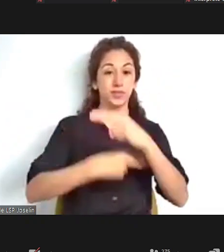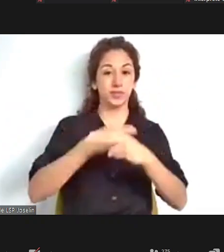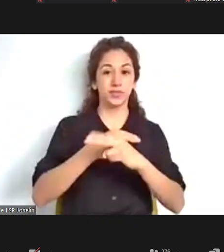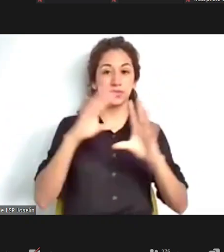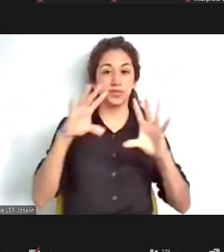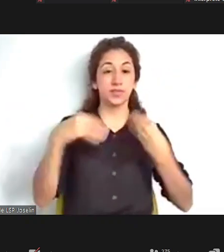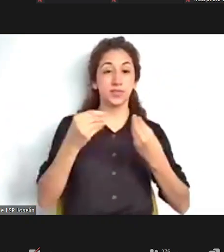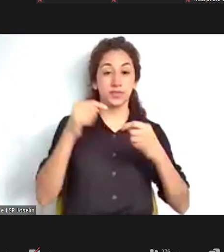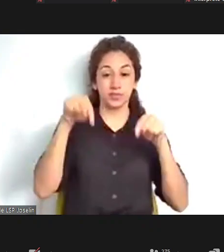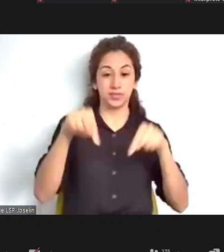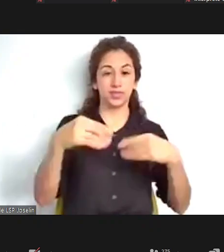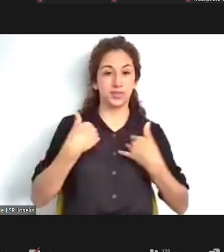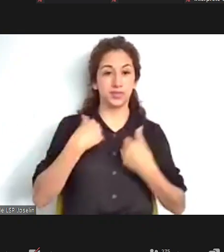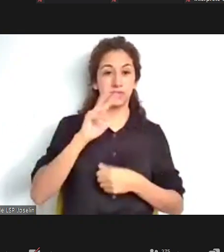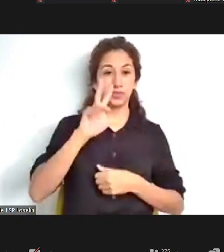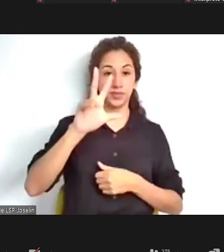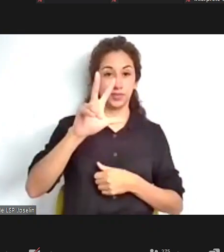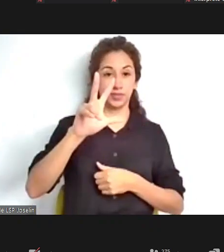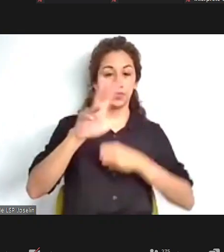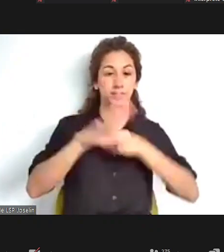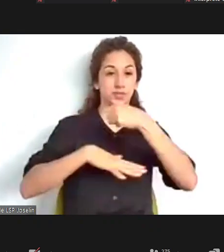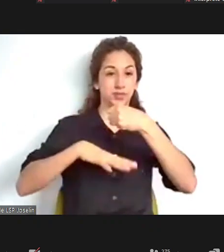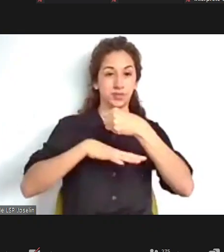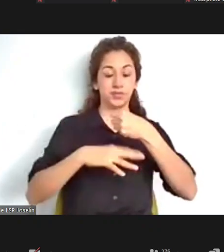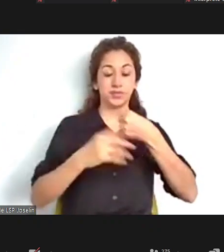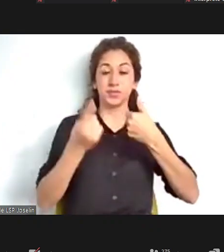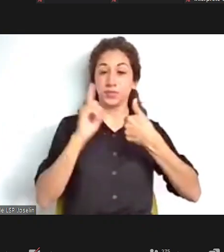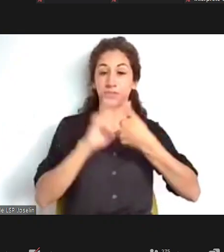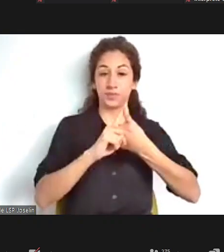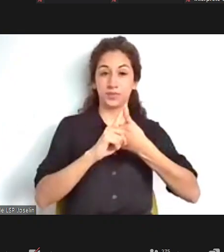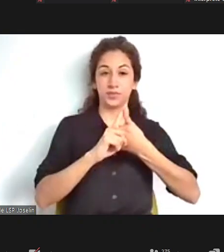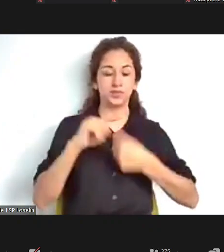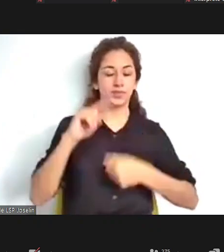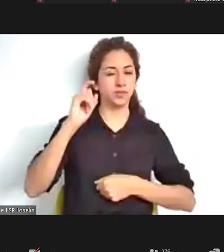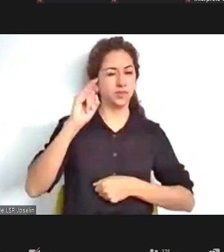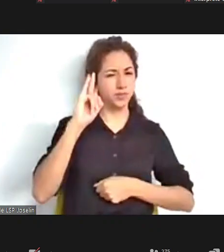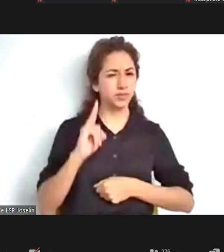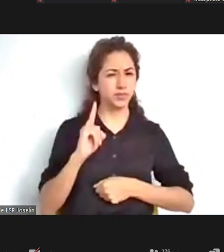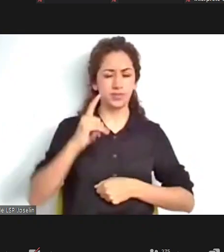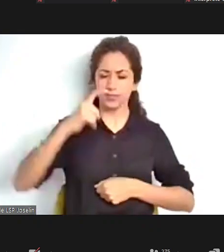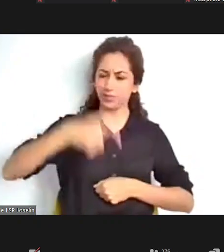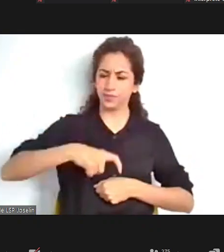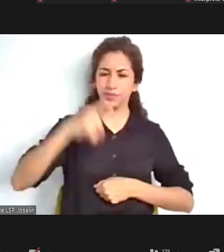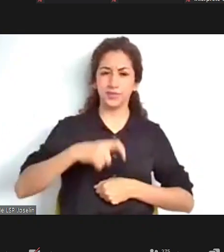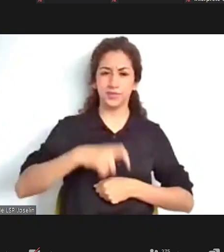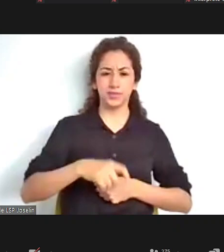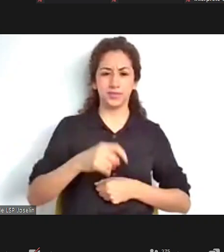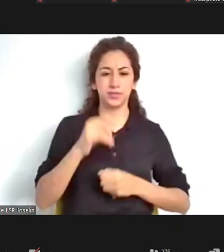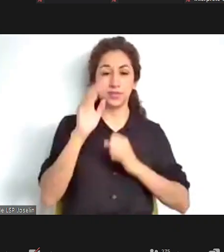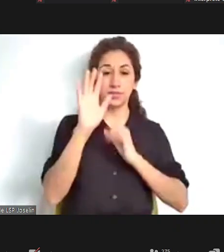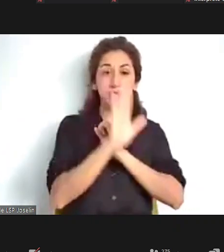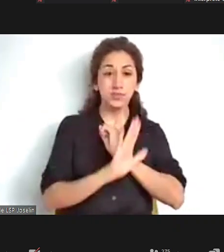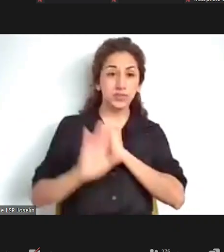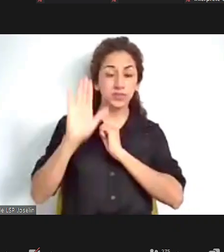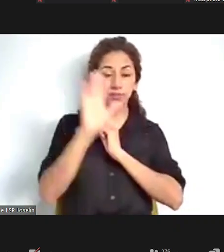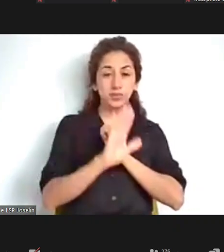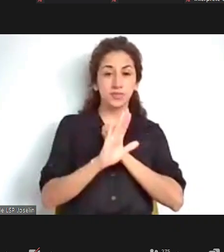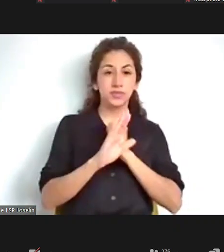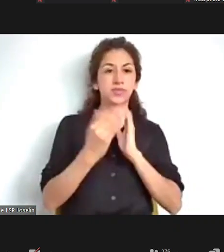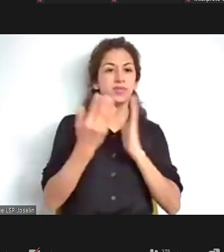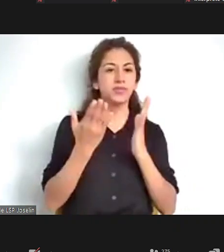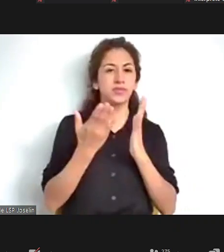in this we have a three basic affirmations that we need to prevent and